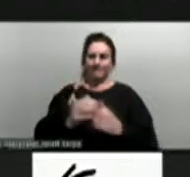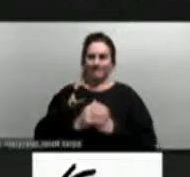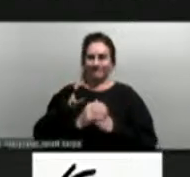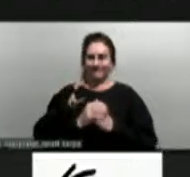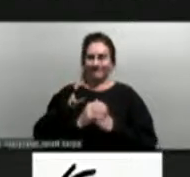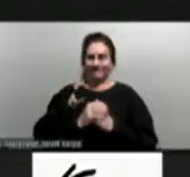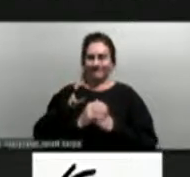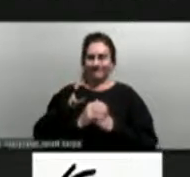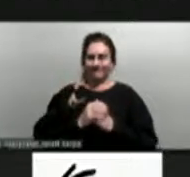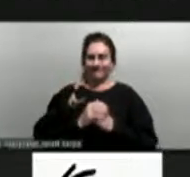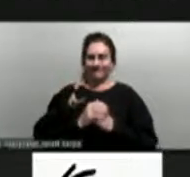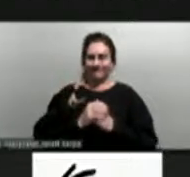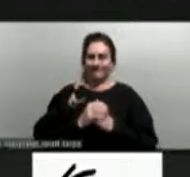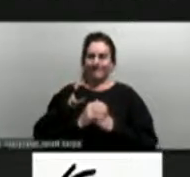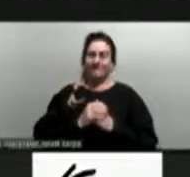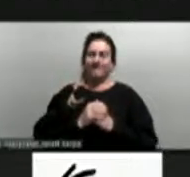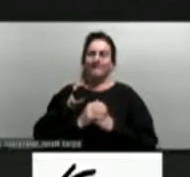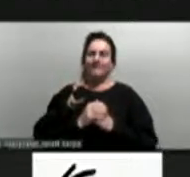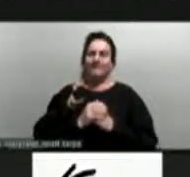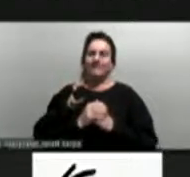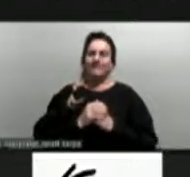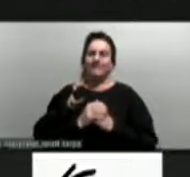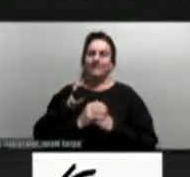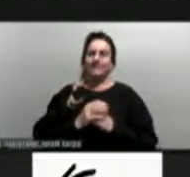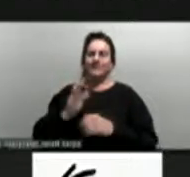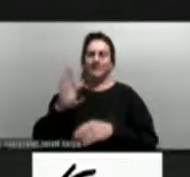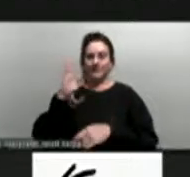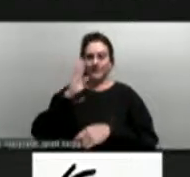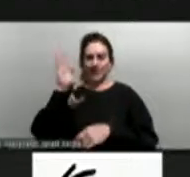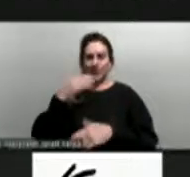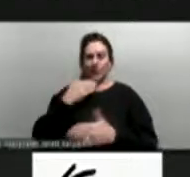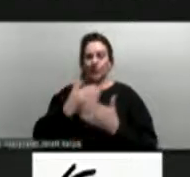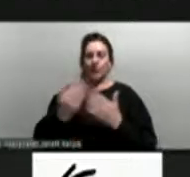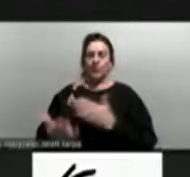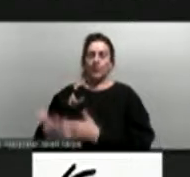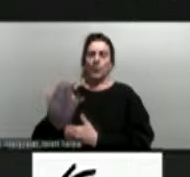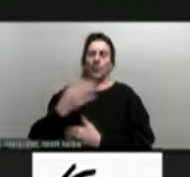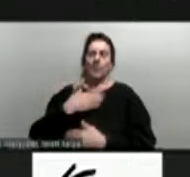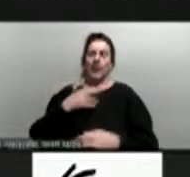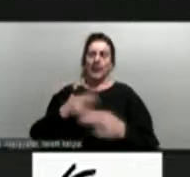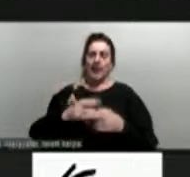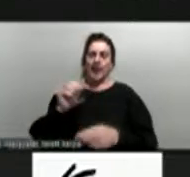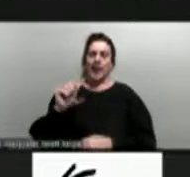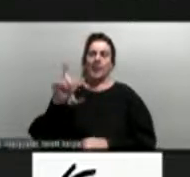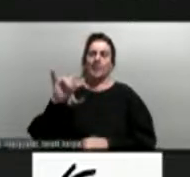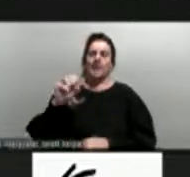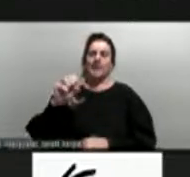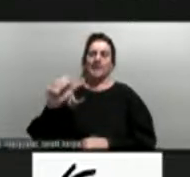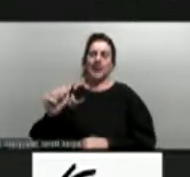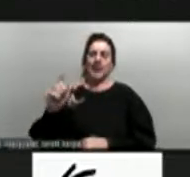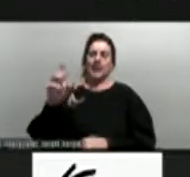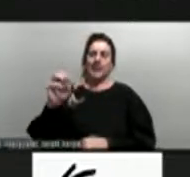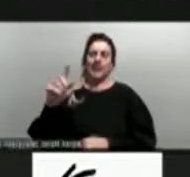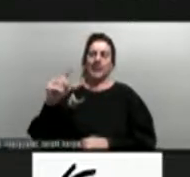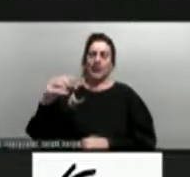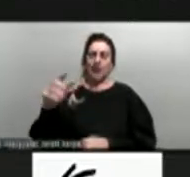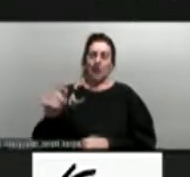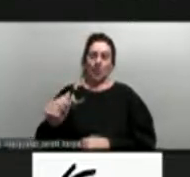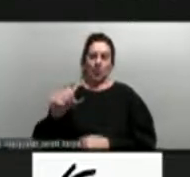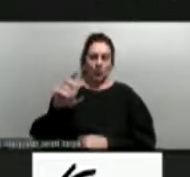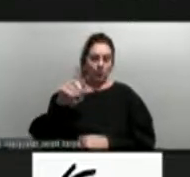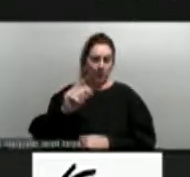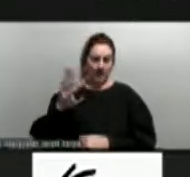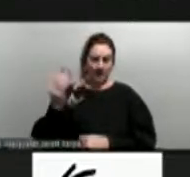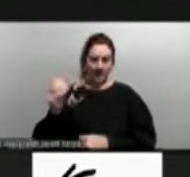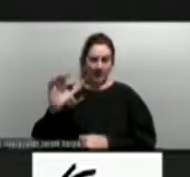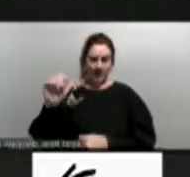for the record. Hello there, good morning. My name is Alyssa Delgado. My address is 2015 Calais Drive, Miami